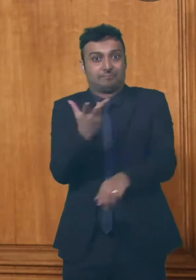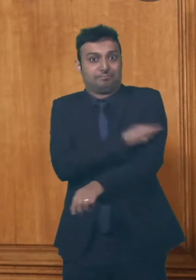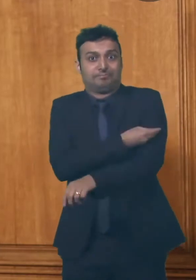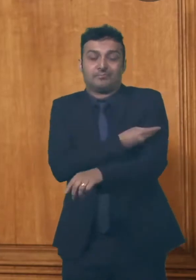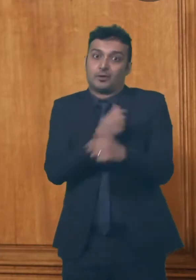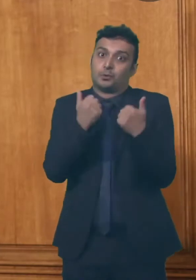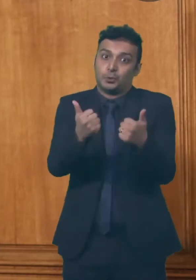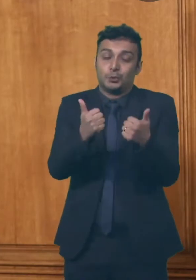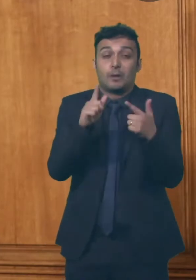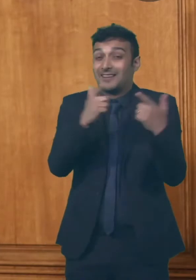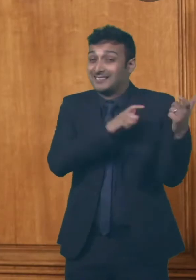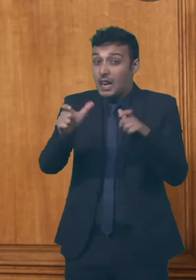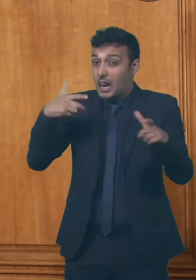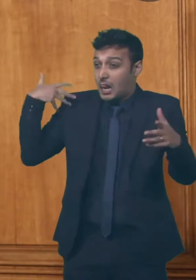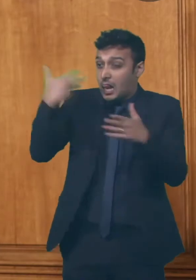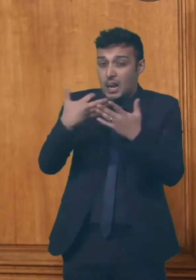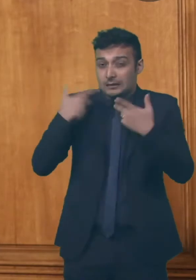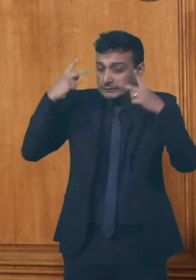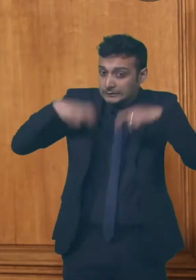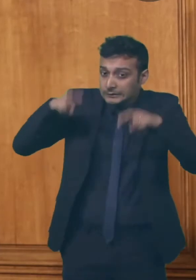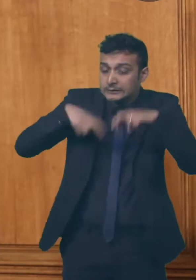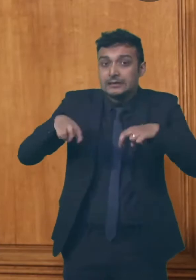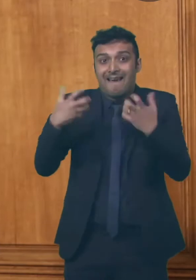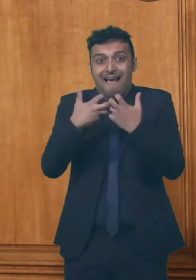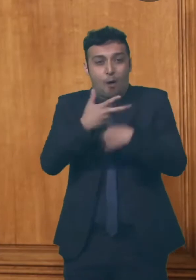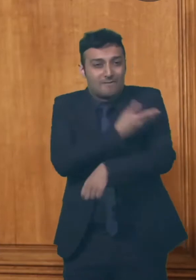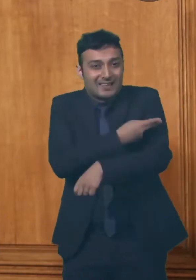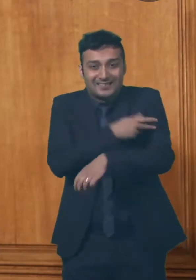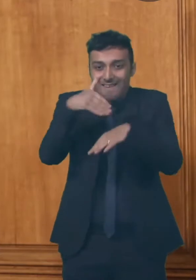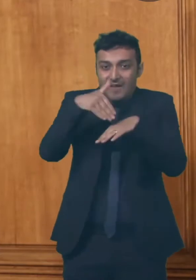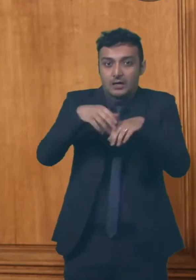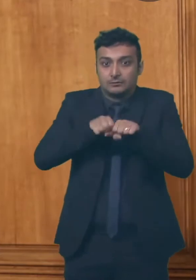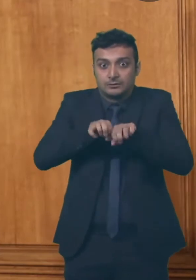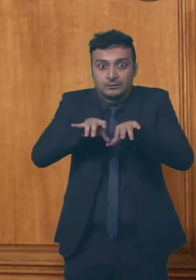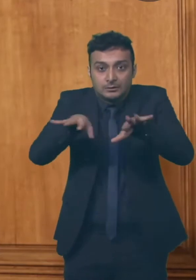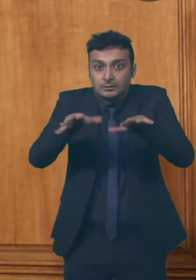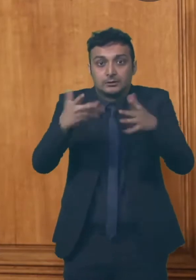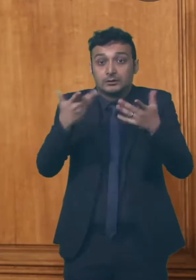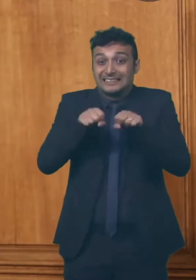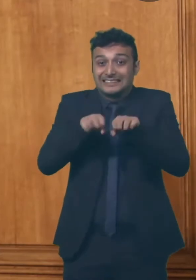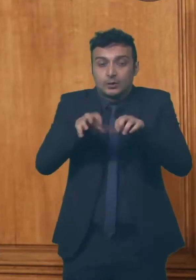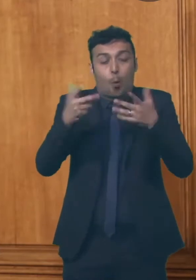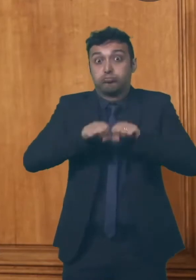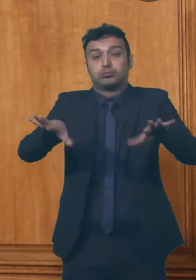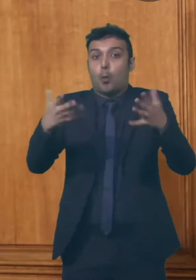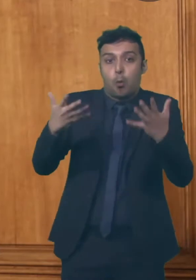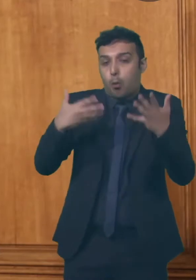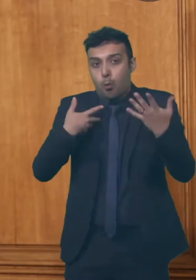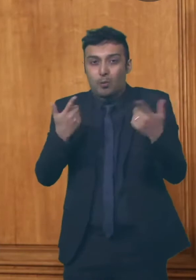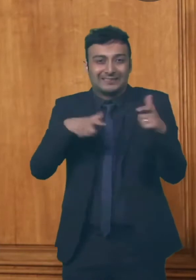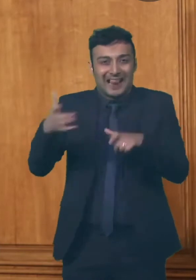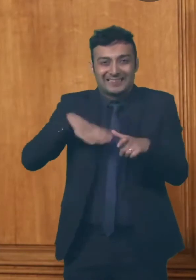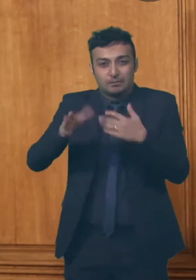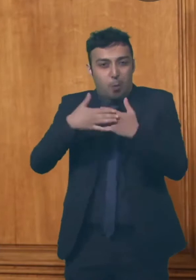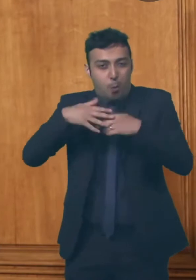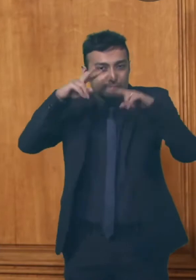transmission, we anticipate this will have really good impact on protecting individuals from serious illness, but we still need to watch and wait